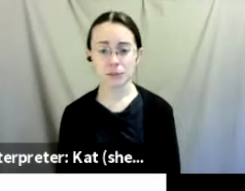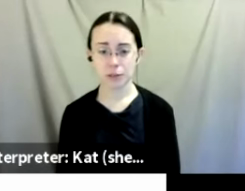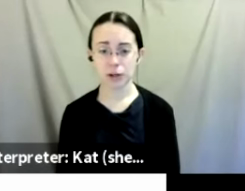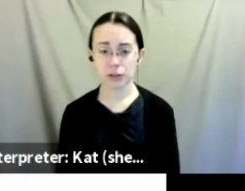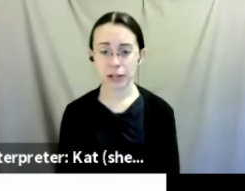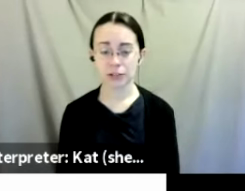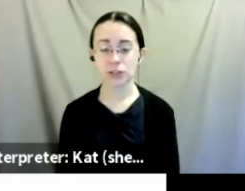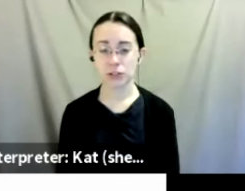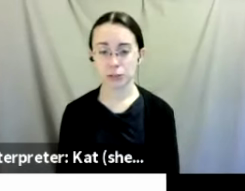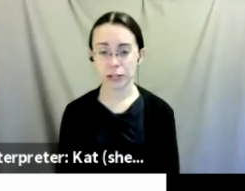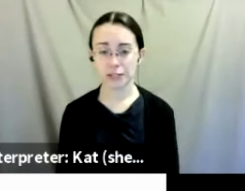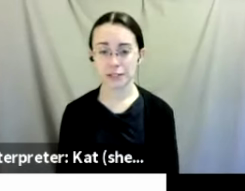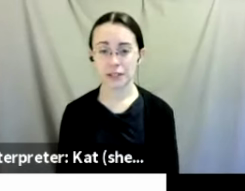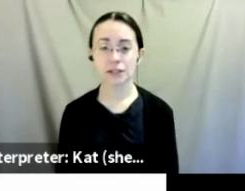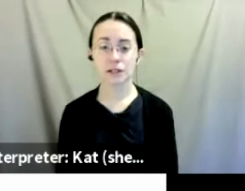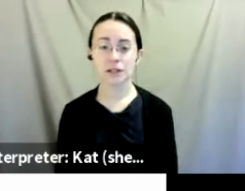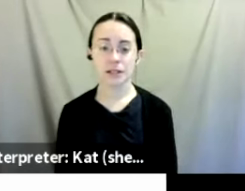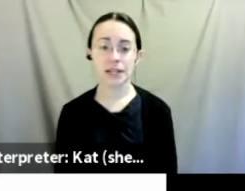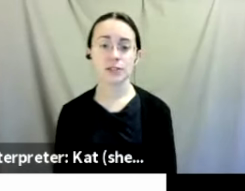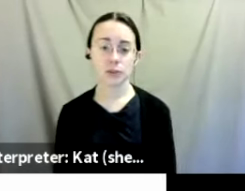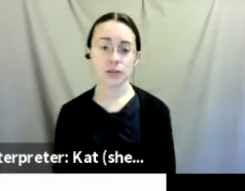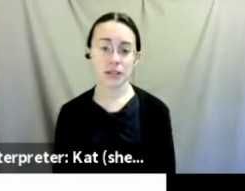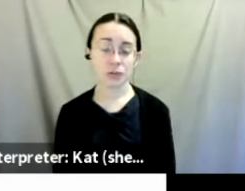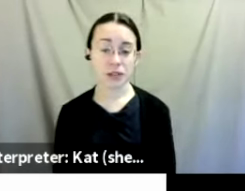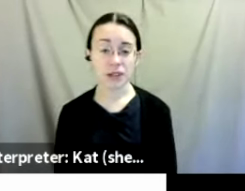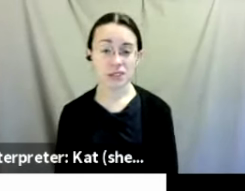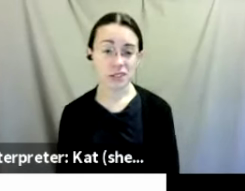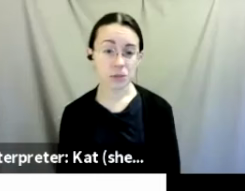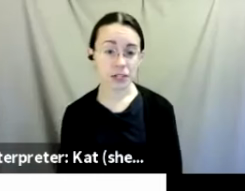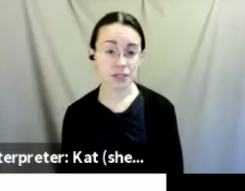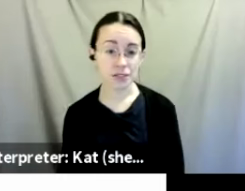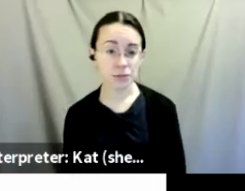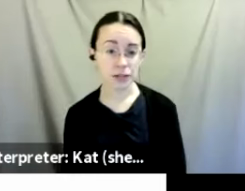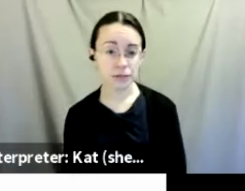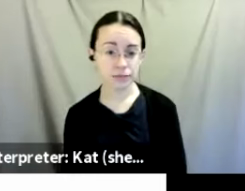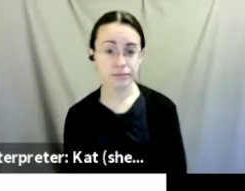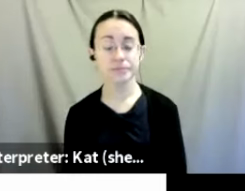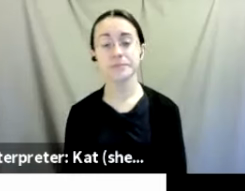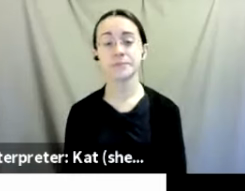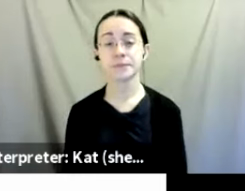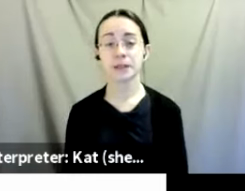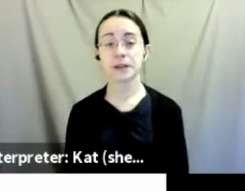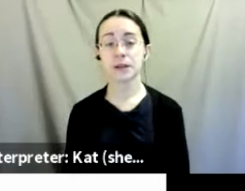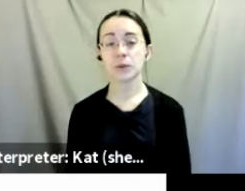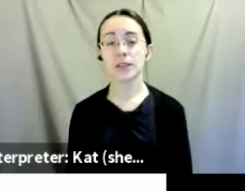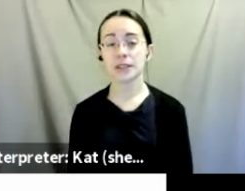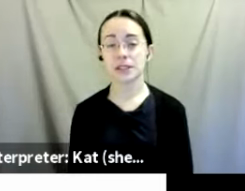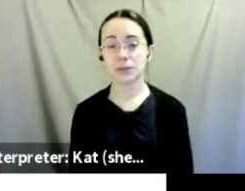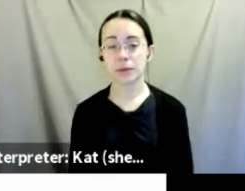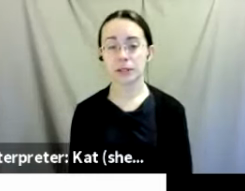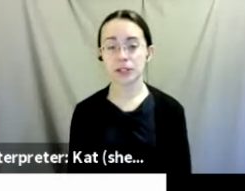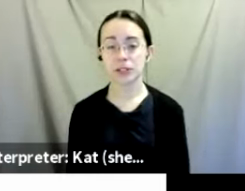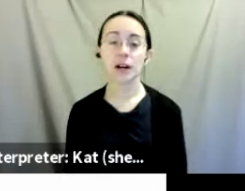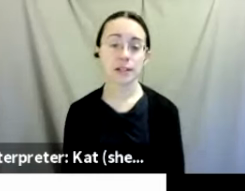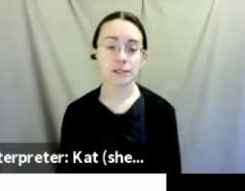IPV, intimate partner violence during pregnancy, is correlated with unintended pregnancy as well. Within the